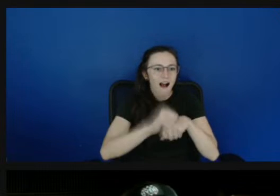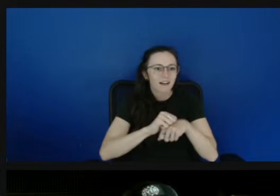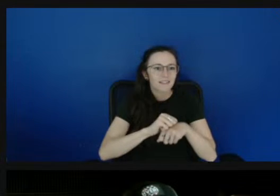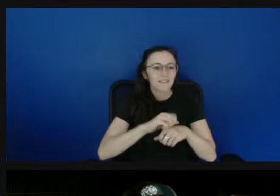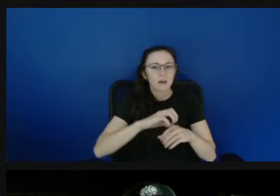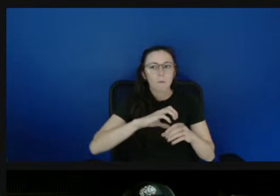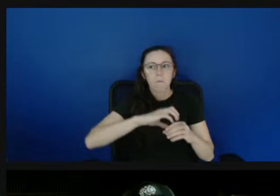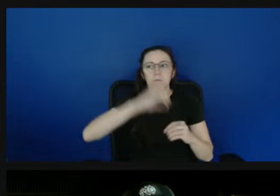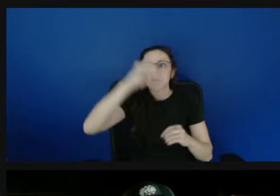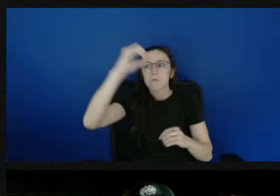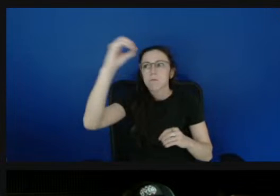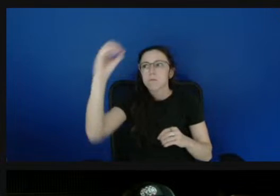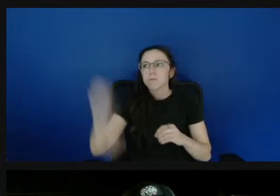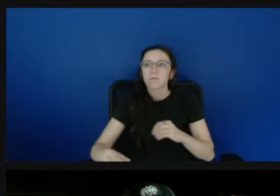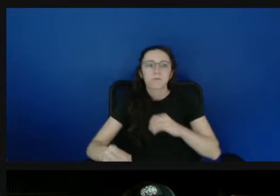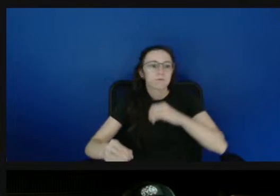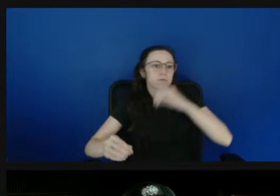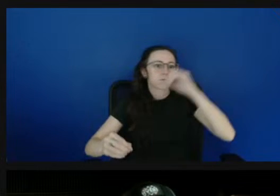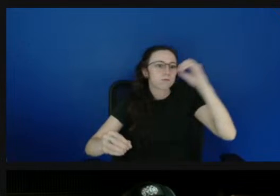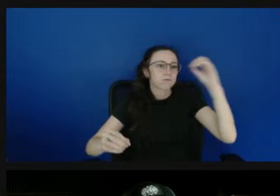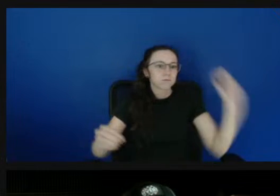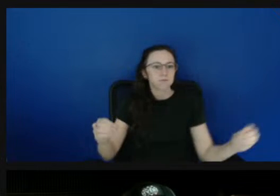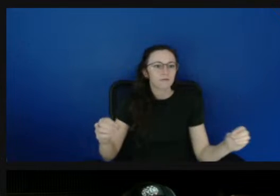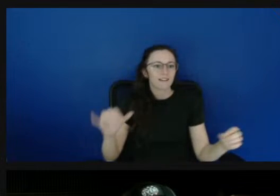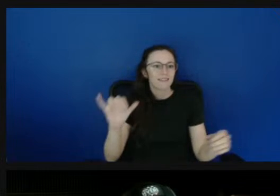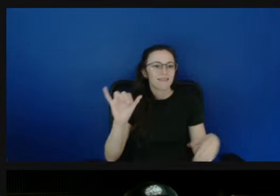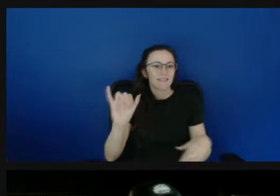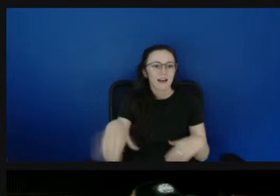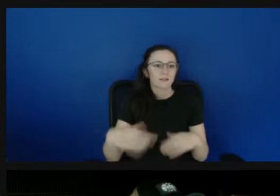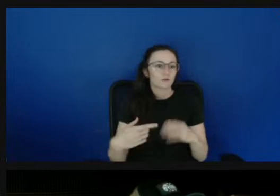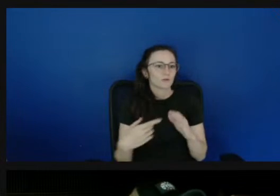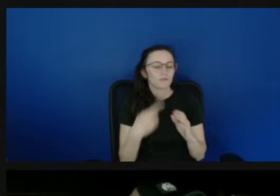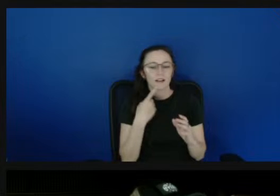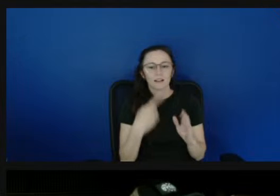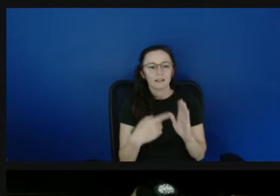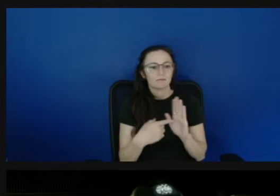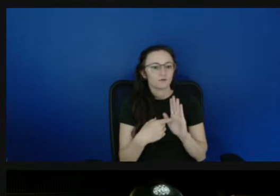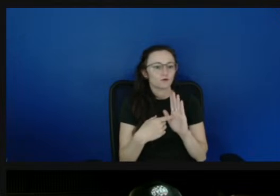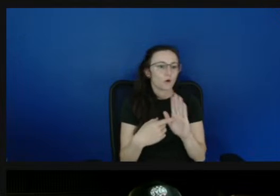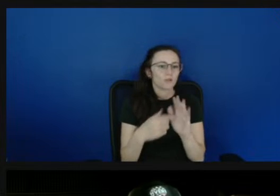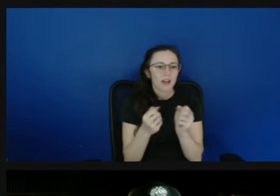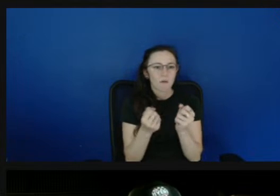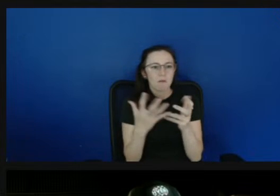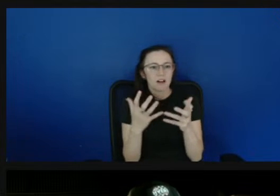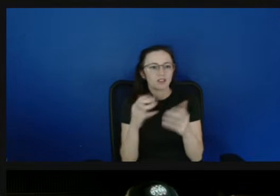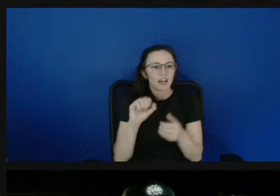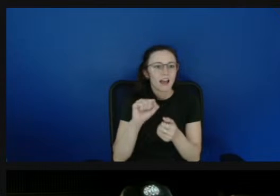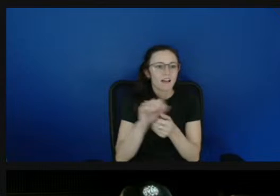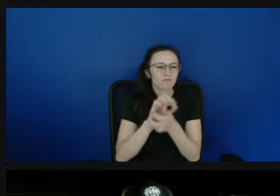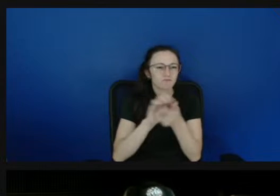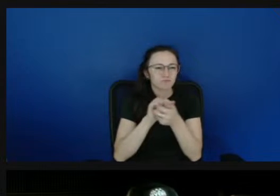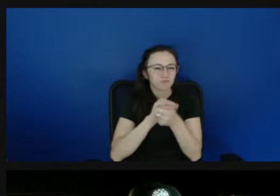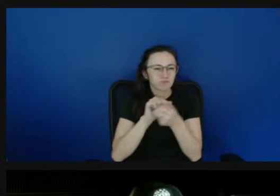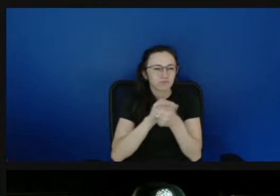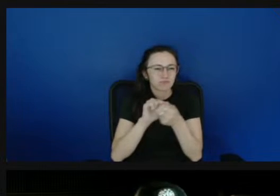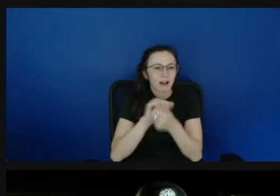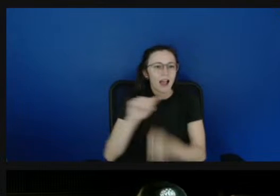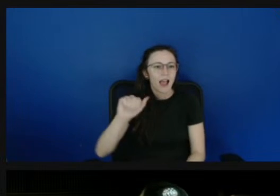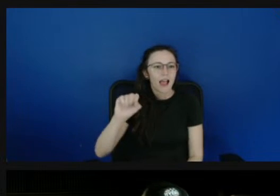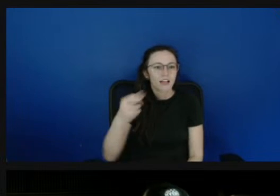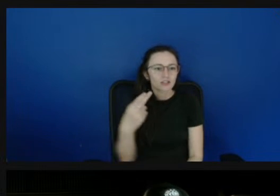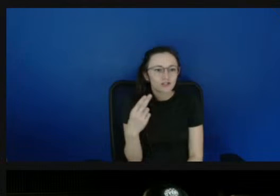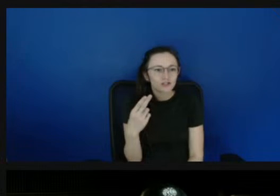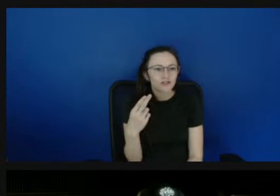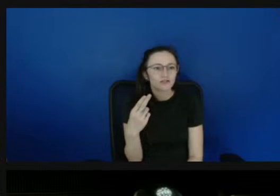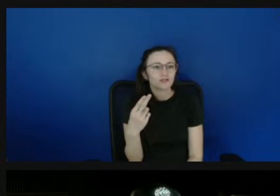thrown into the air is what dictates your electrical storms. It's all the ash grains rubbing on each other, creating that static, and that's what drives all